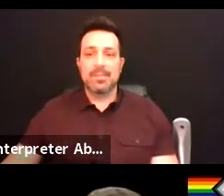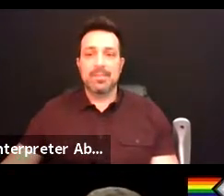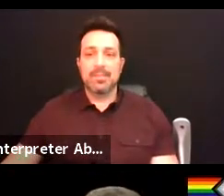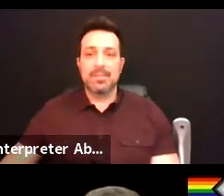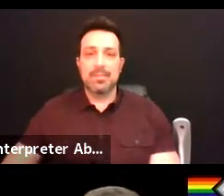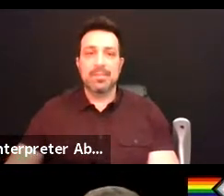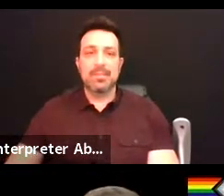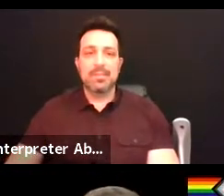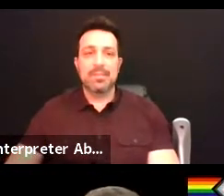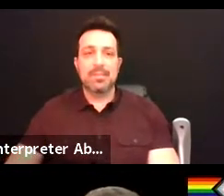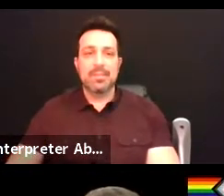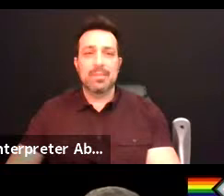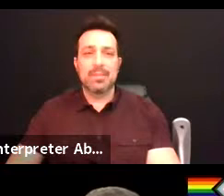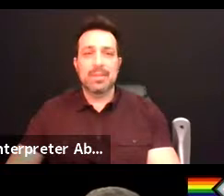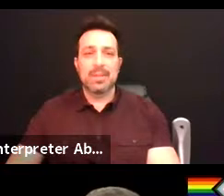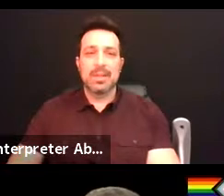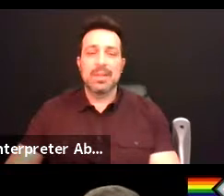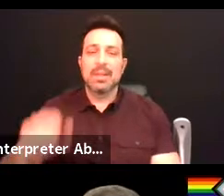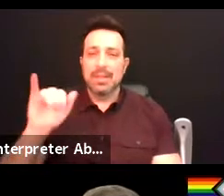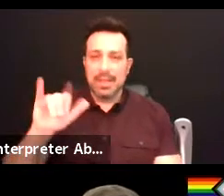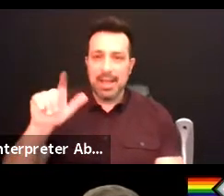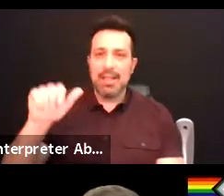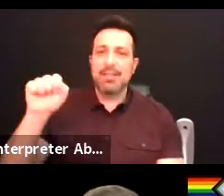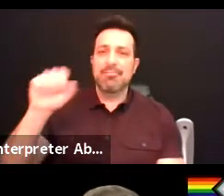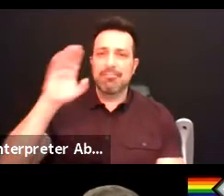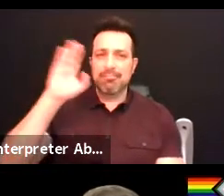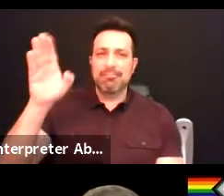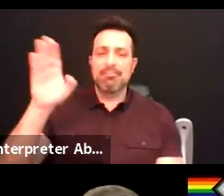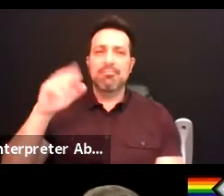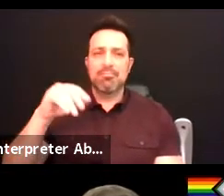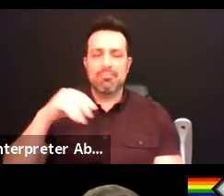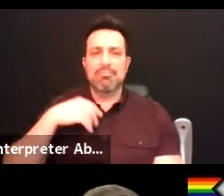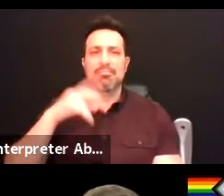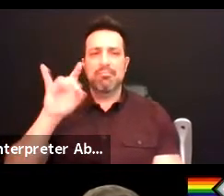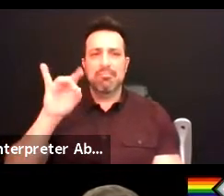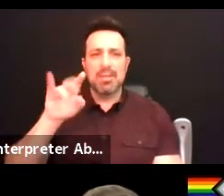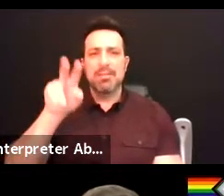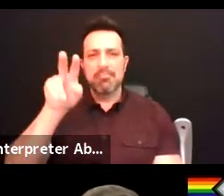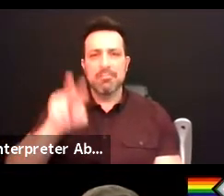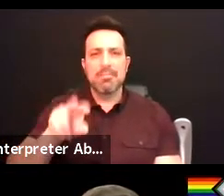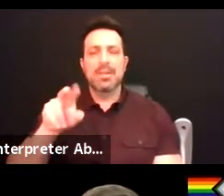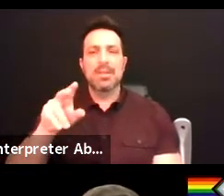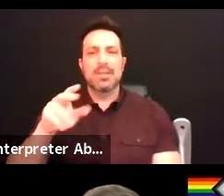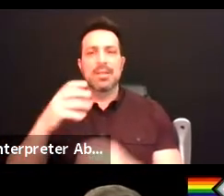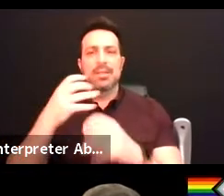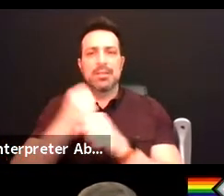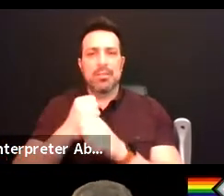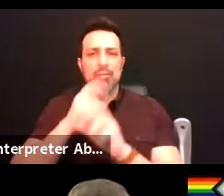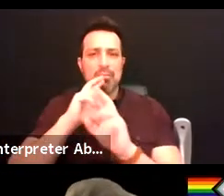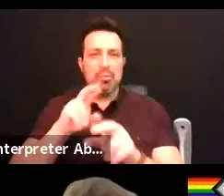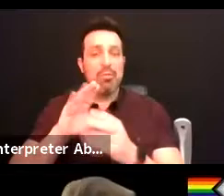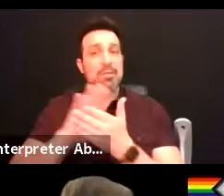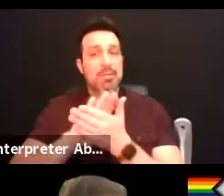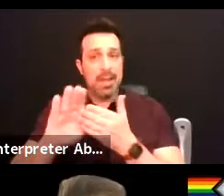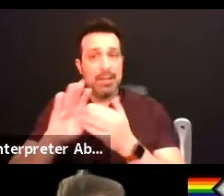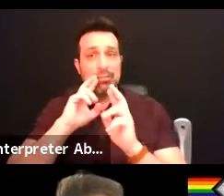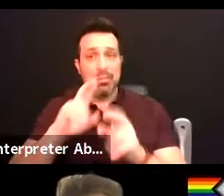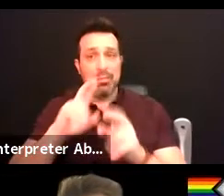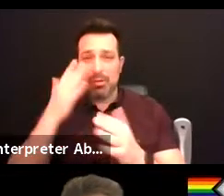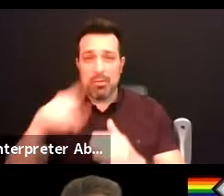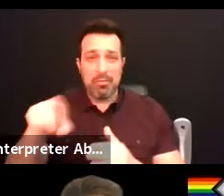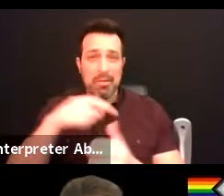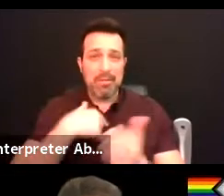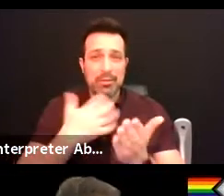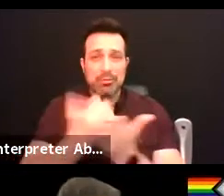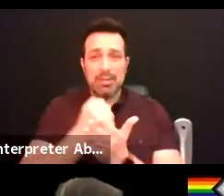raising your hand. Yeah. Yes, hi. I did read through the summary report. It's a very nice report. I don't know if everyone got to it,